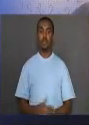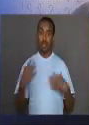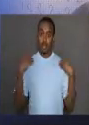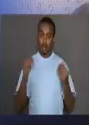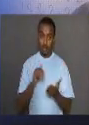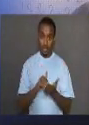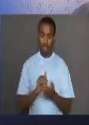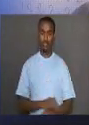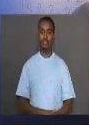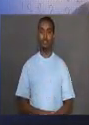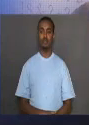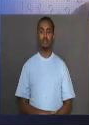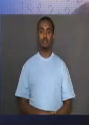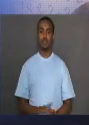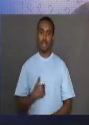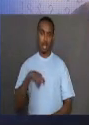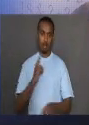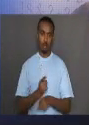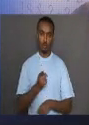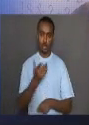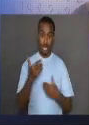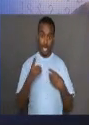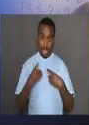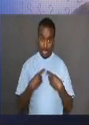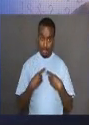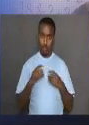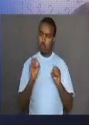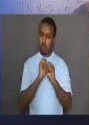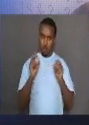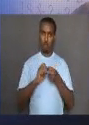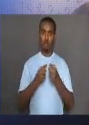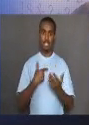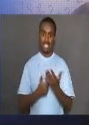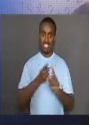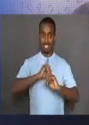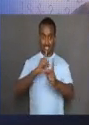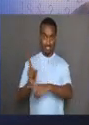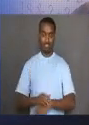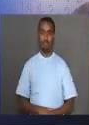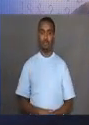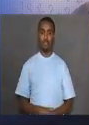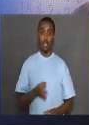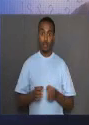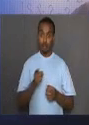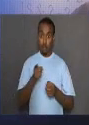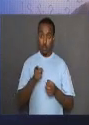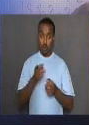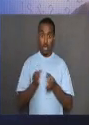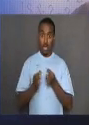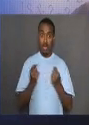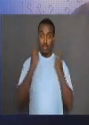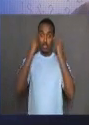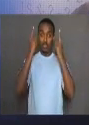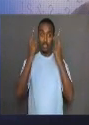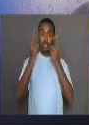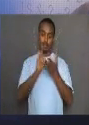Hello again. I am sure you had no trouble answering these questions if you were able to